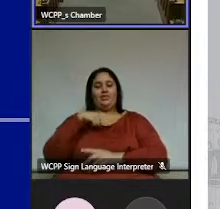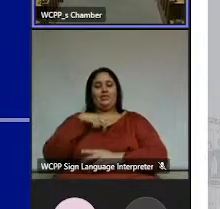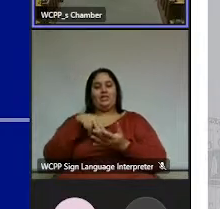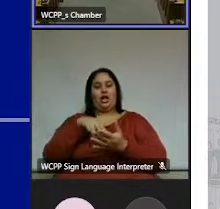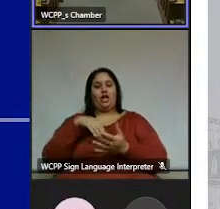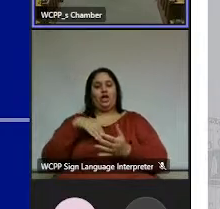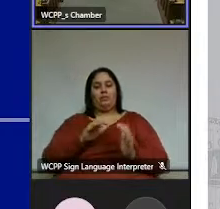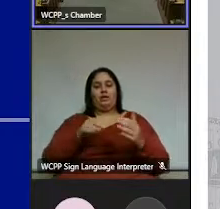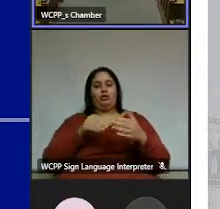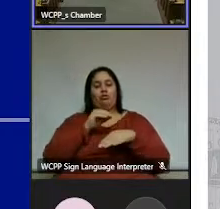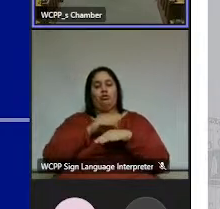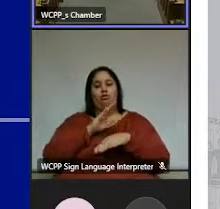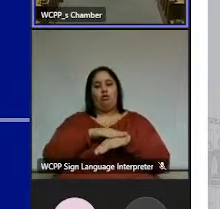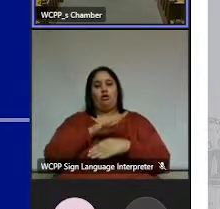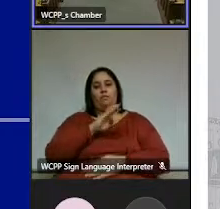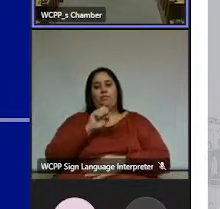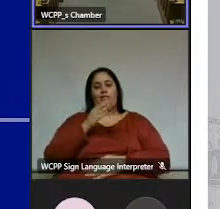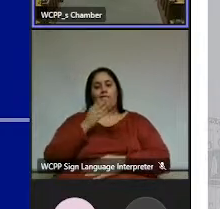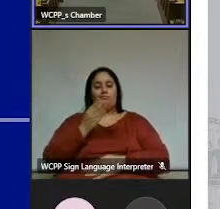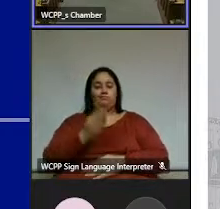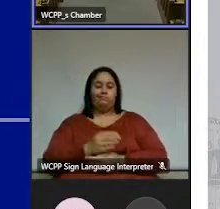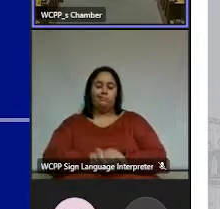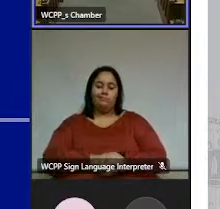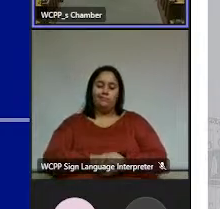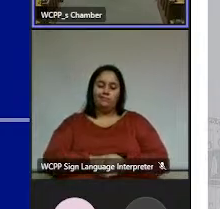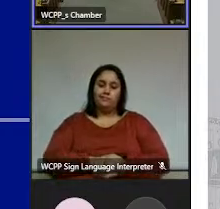on this bill. Yes. For sure.